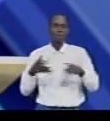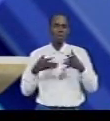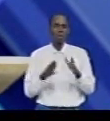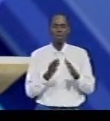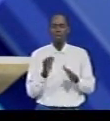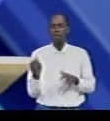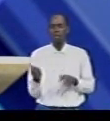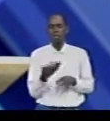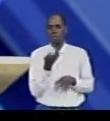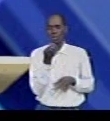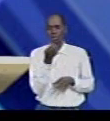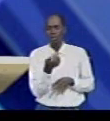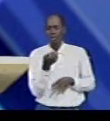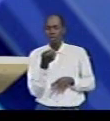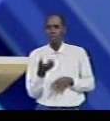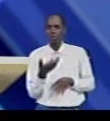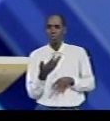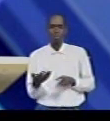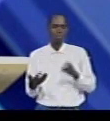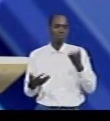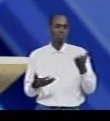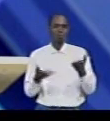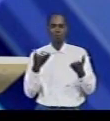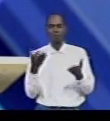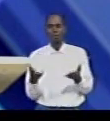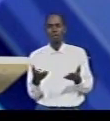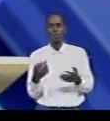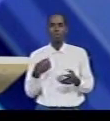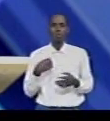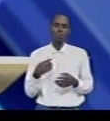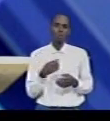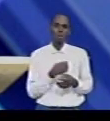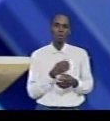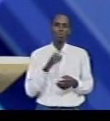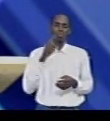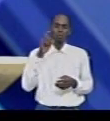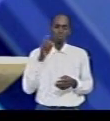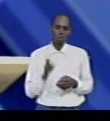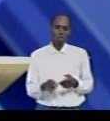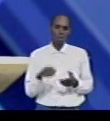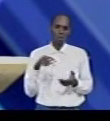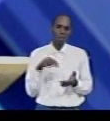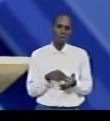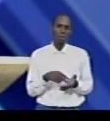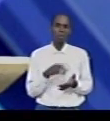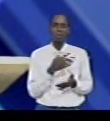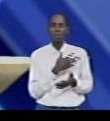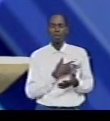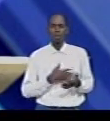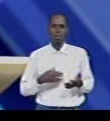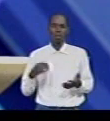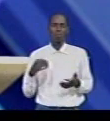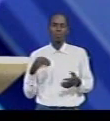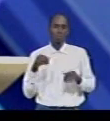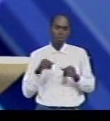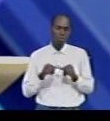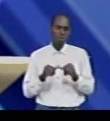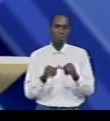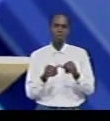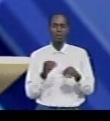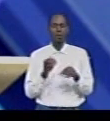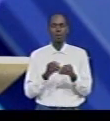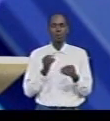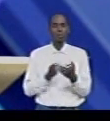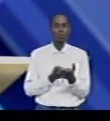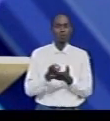any little thing here and there. We must stand and stay in the place of the truth